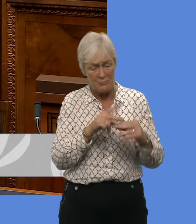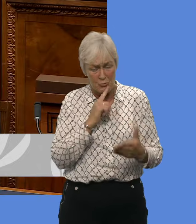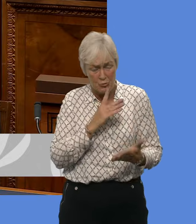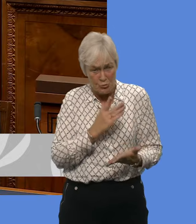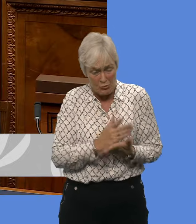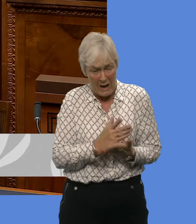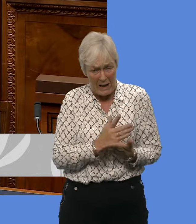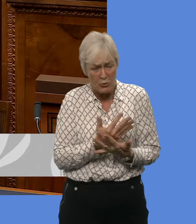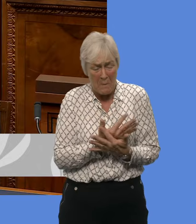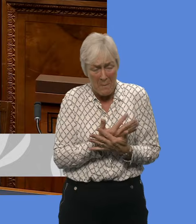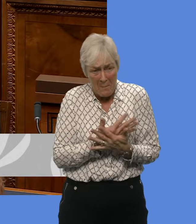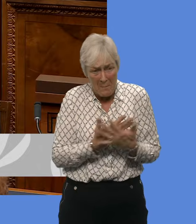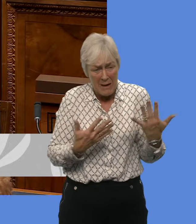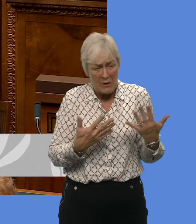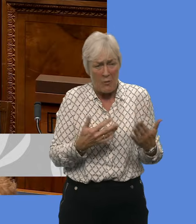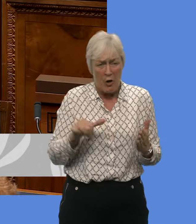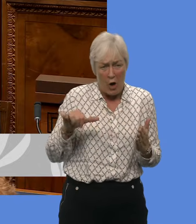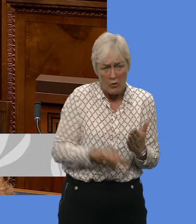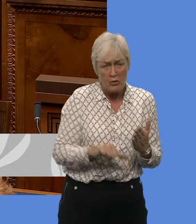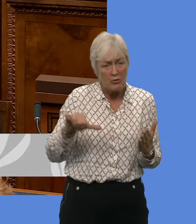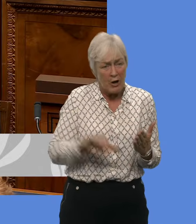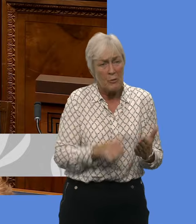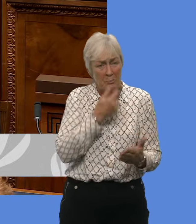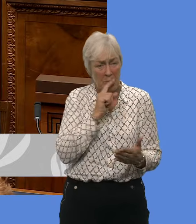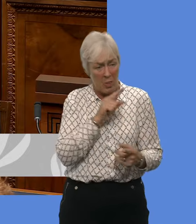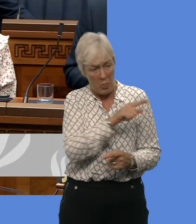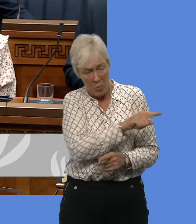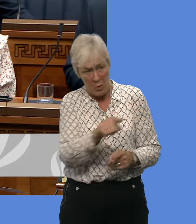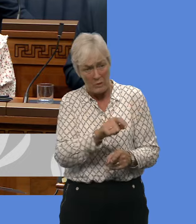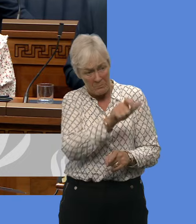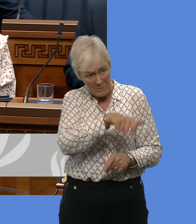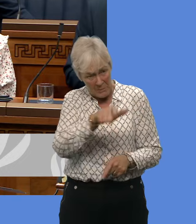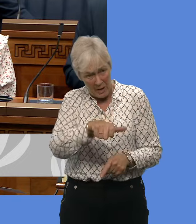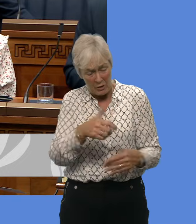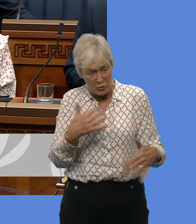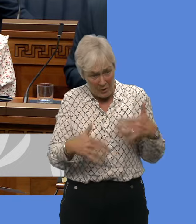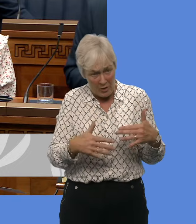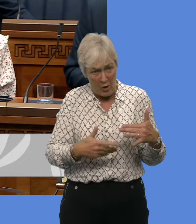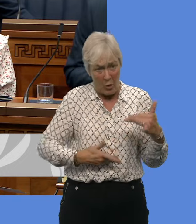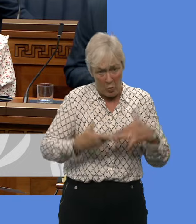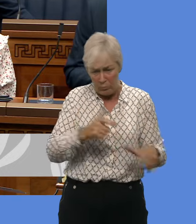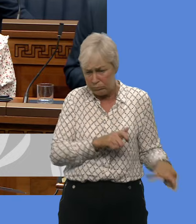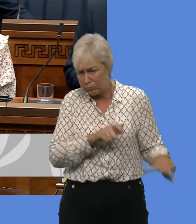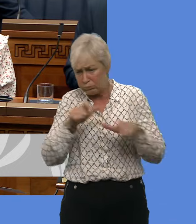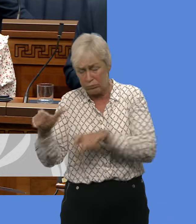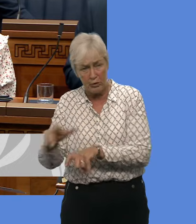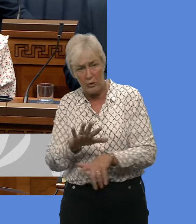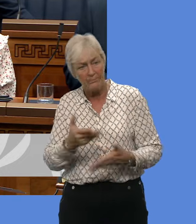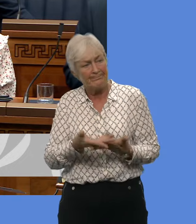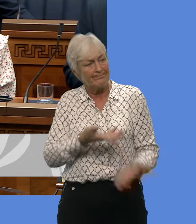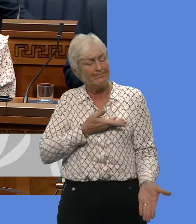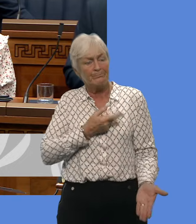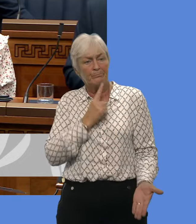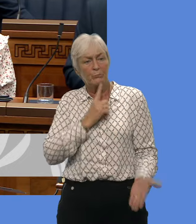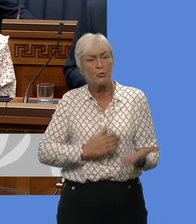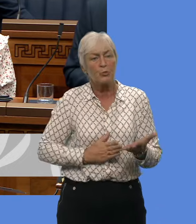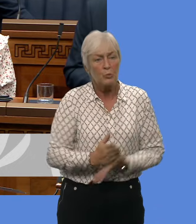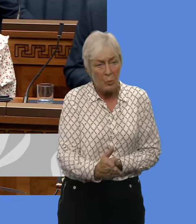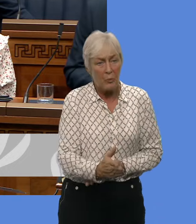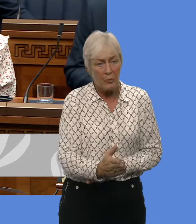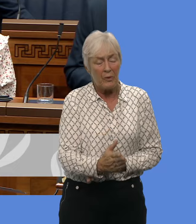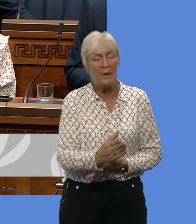that so many of hundreds of those victims and survivors have not yet had justice or truth. I mentioned